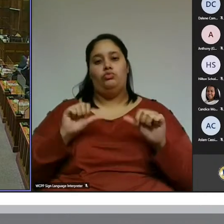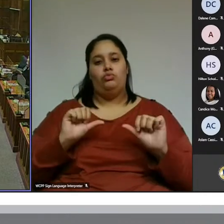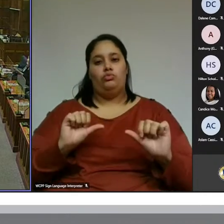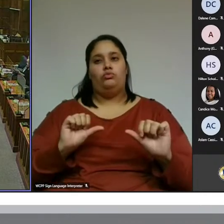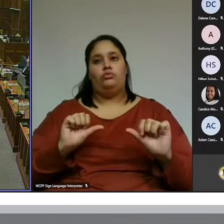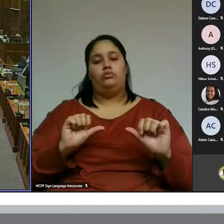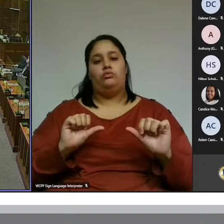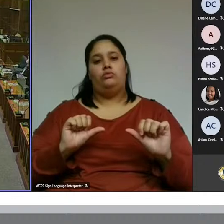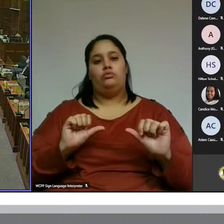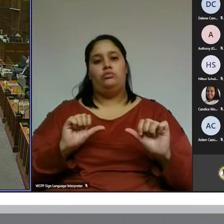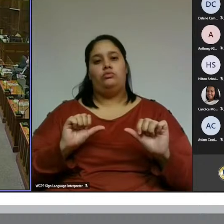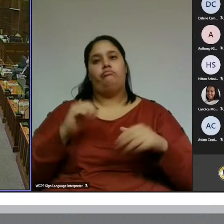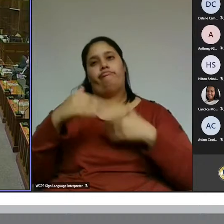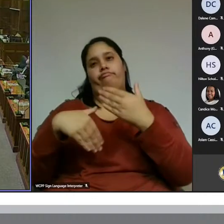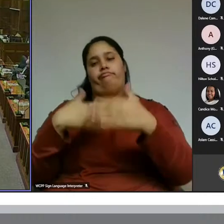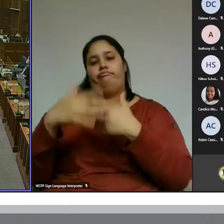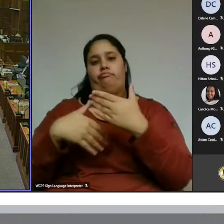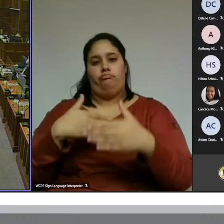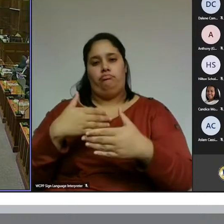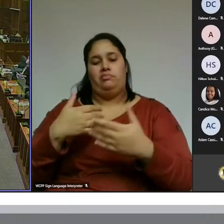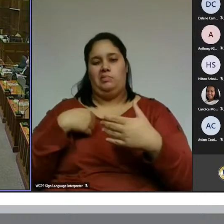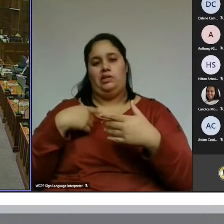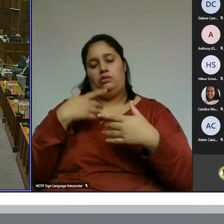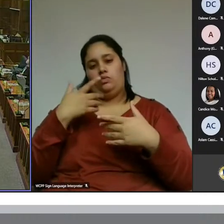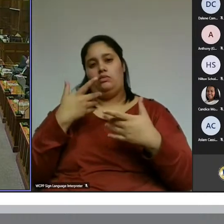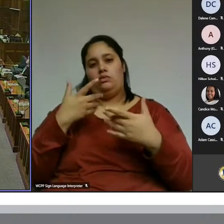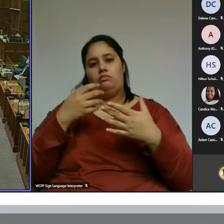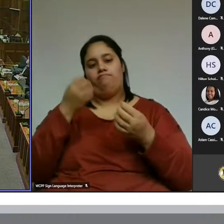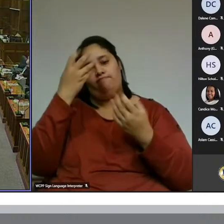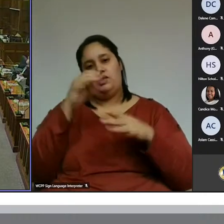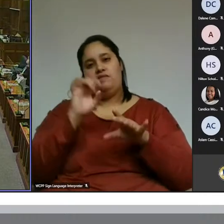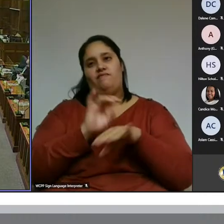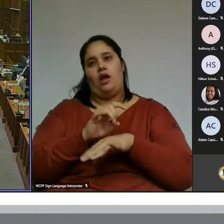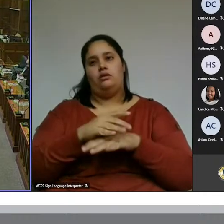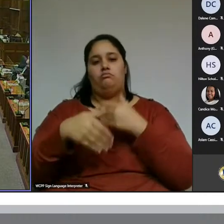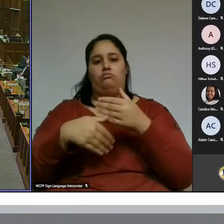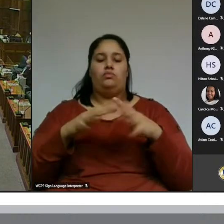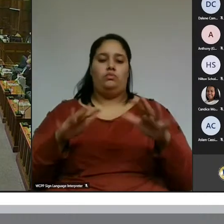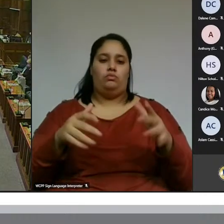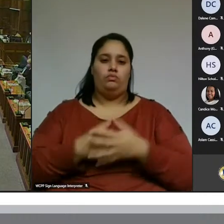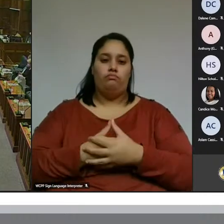we will take it from there and give direction thereafter. Thank you, Mr. October.